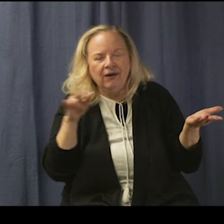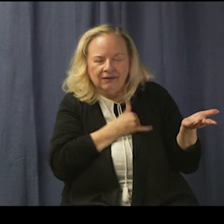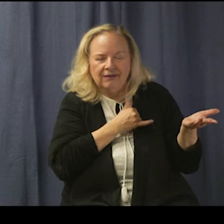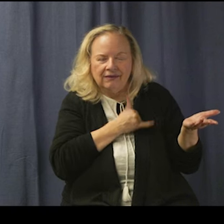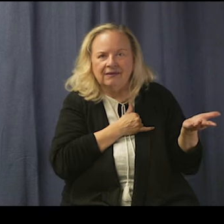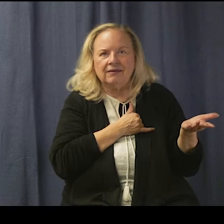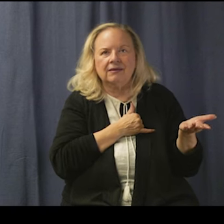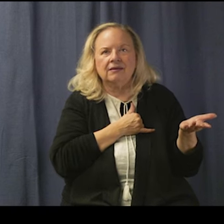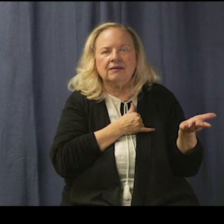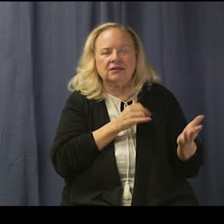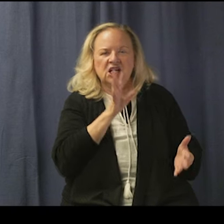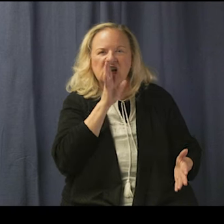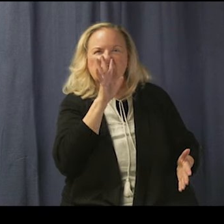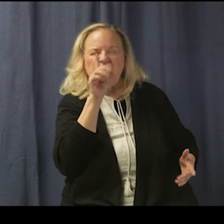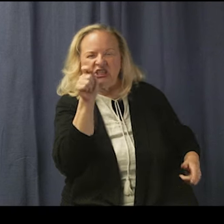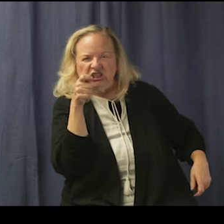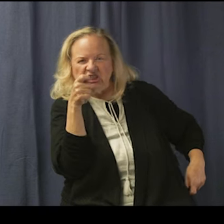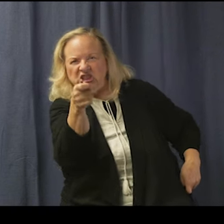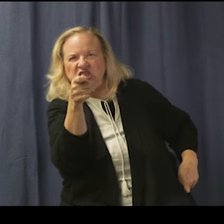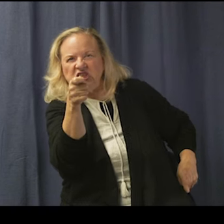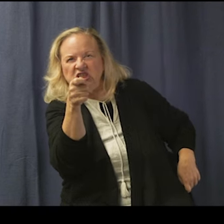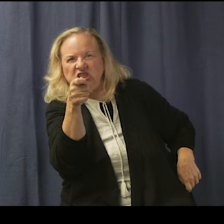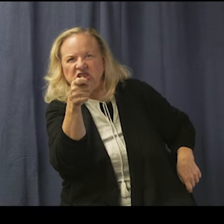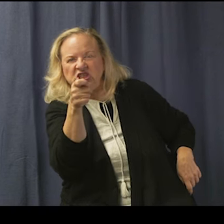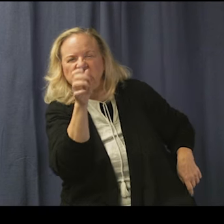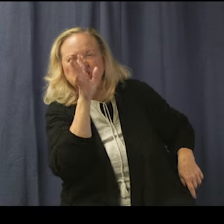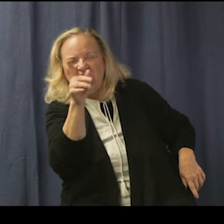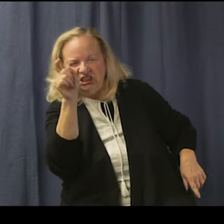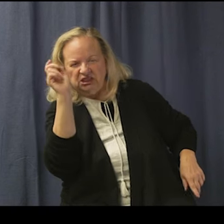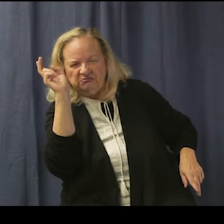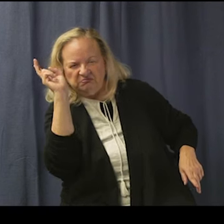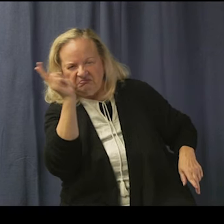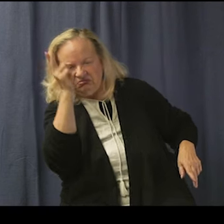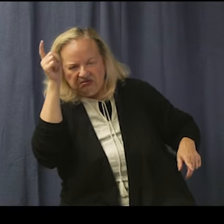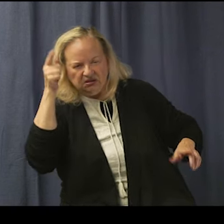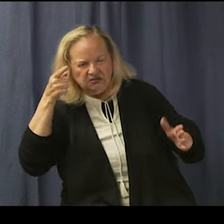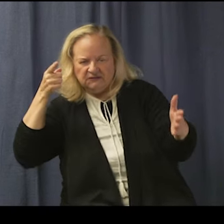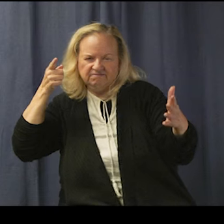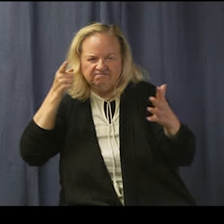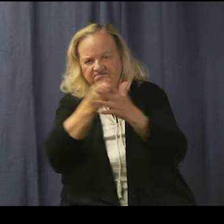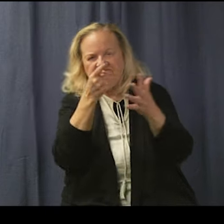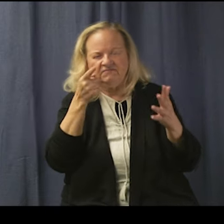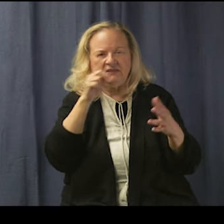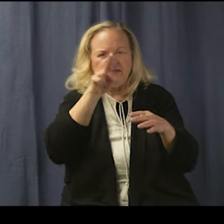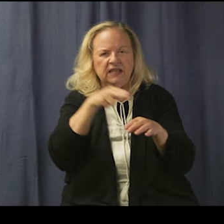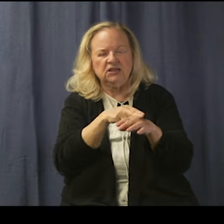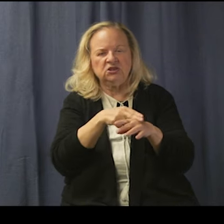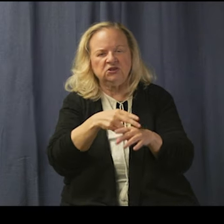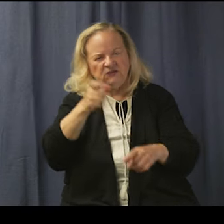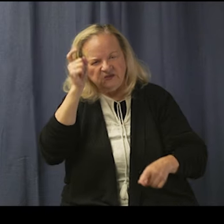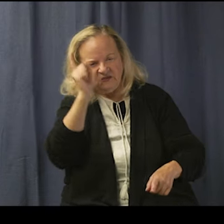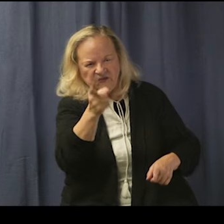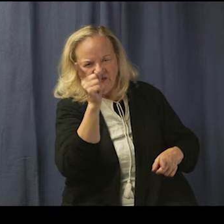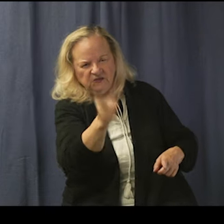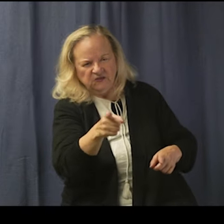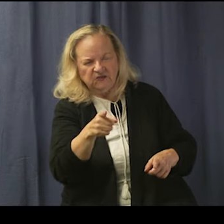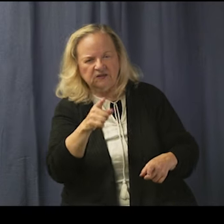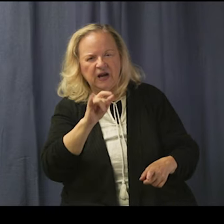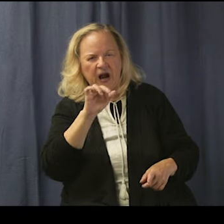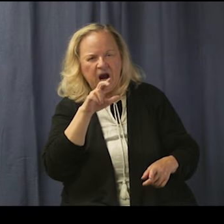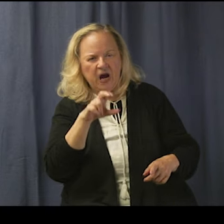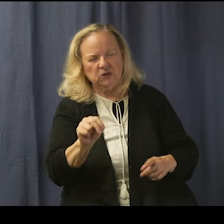And out of his mouth goes a sharp sword, that with it he'll smite the nations. He'll rule them with a rod of iron, and he treads the winepress of